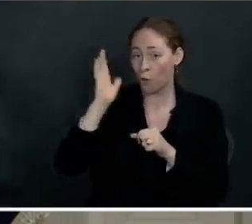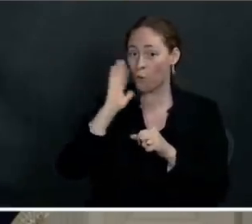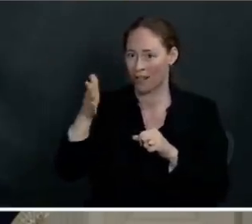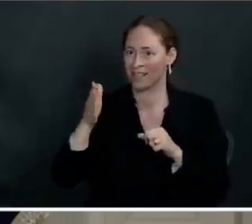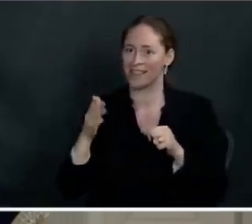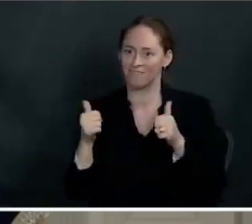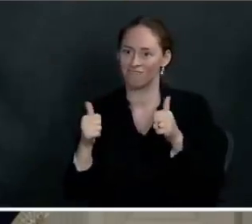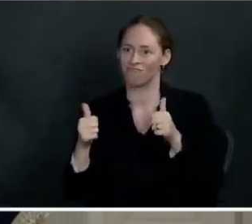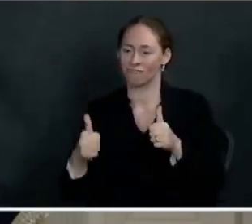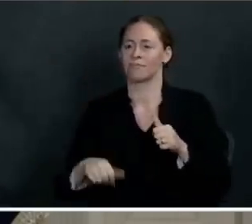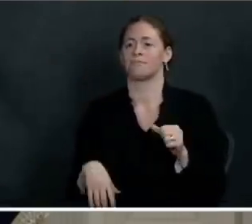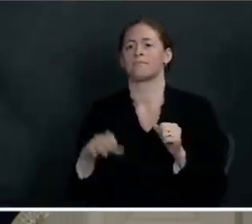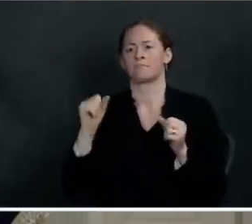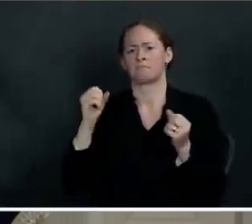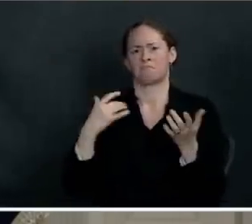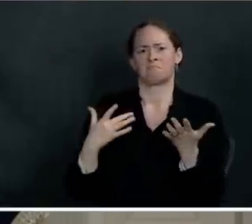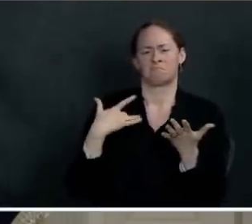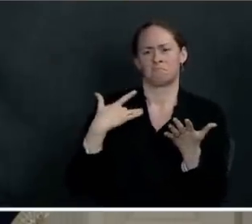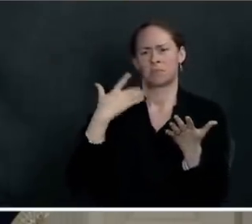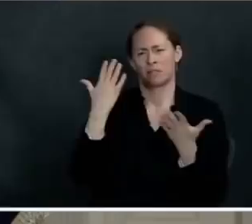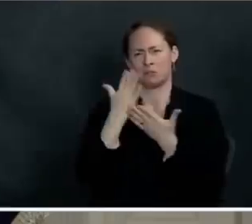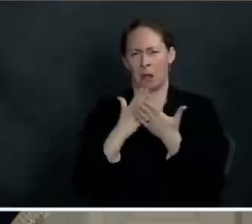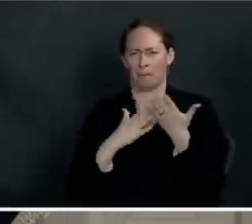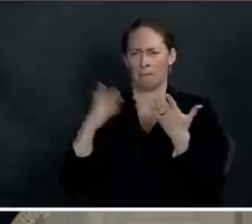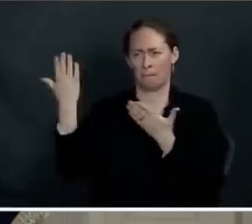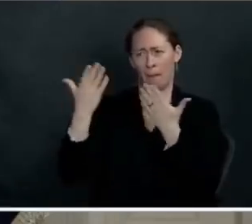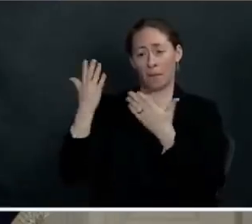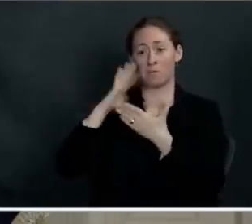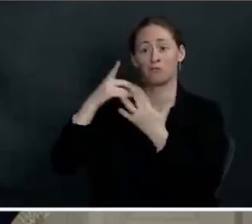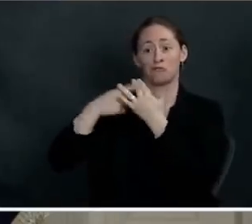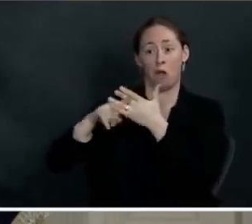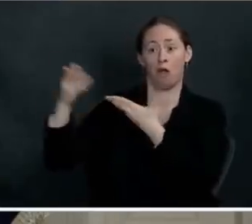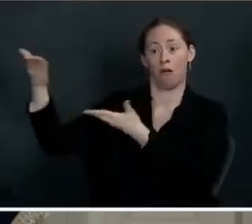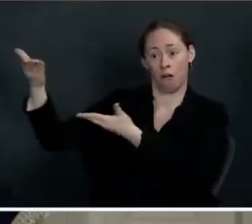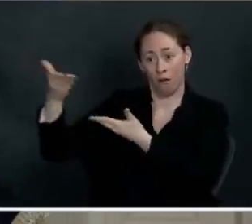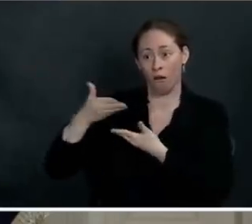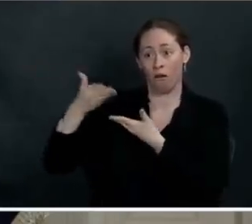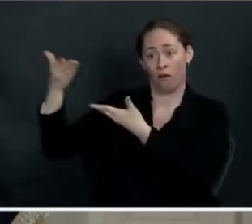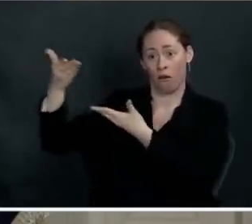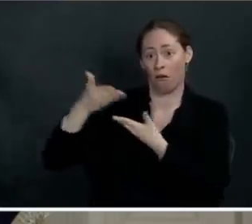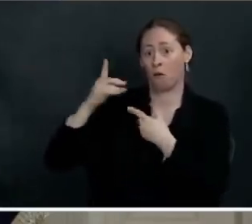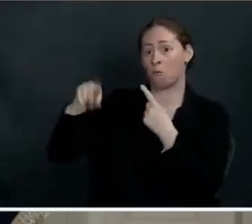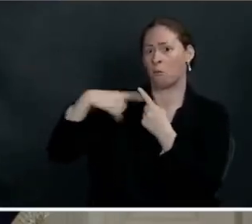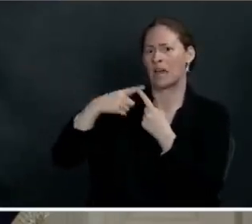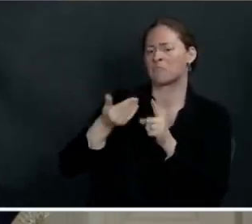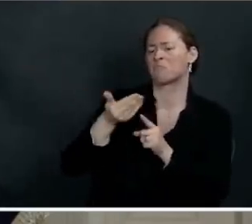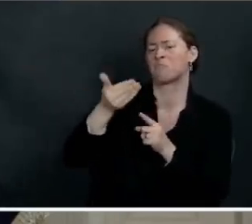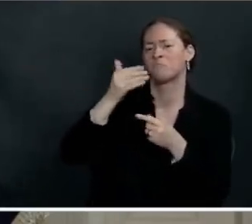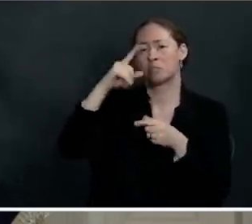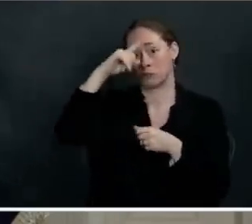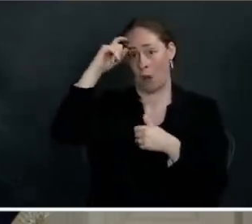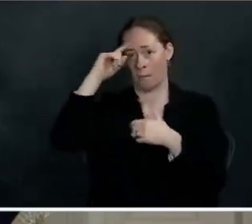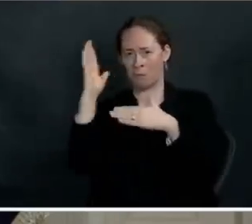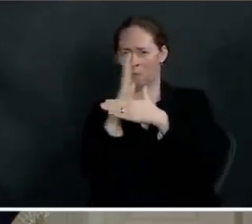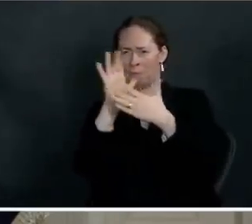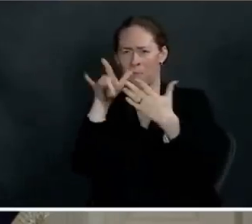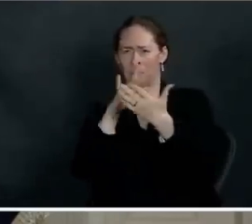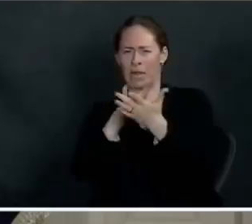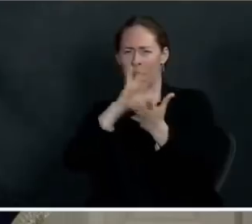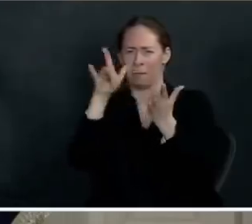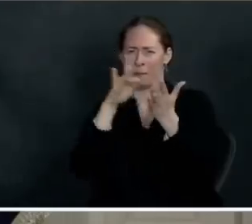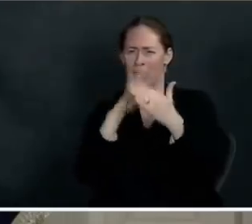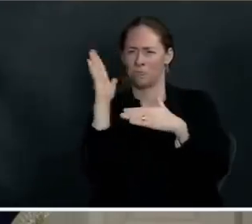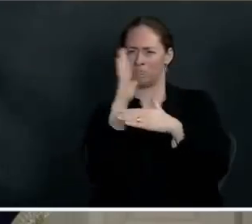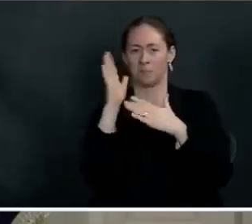will begin to come in early summer, but by the midsummer that this vaccine will be there. And